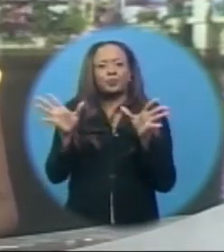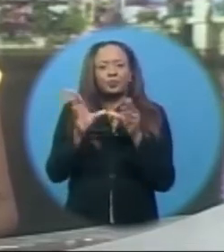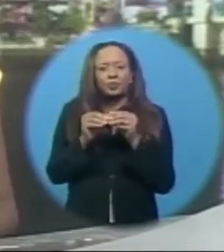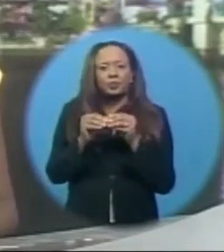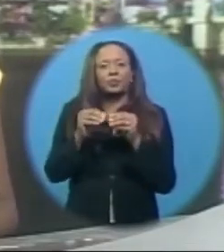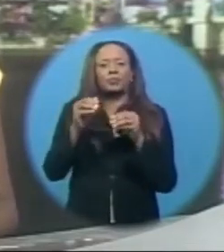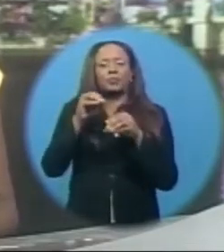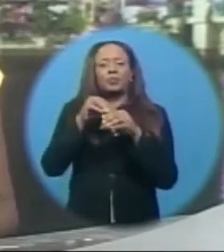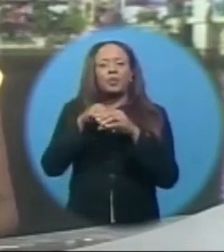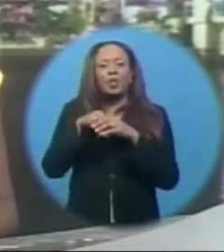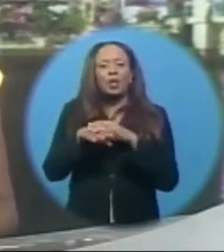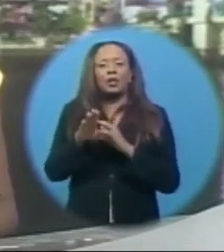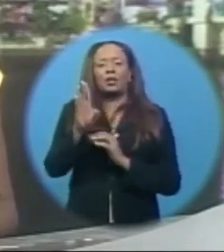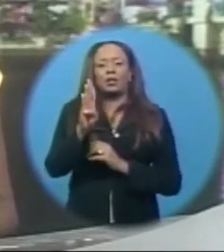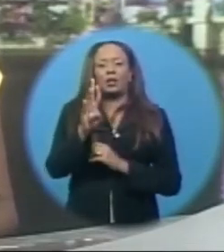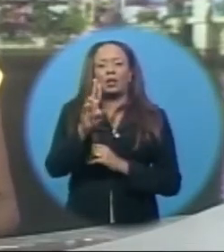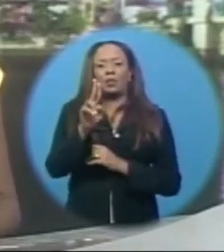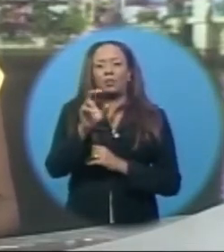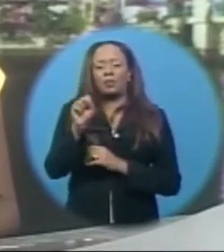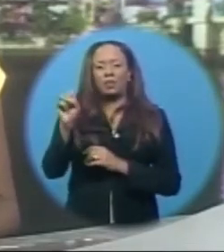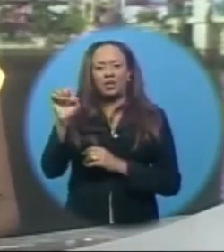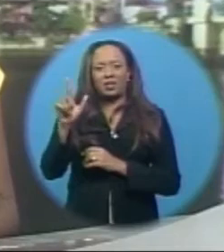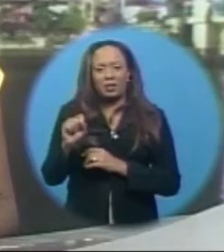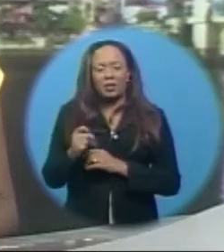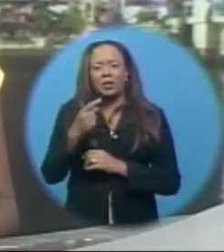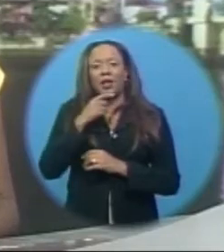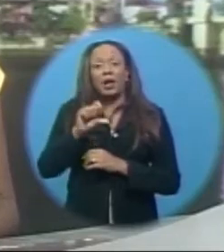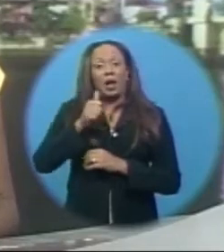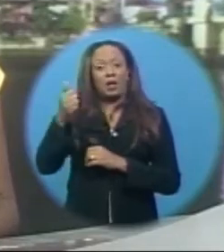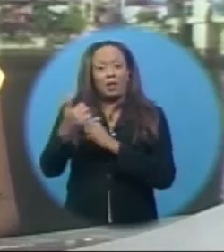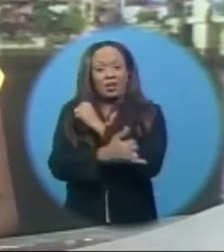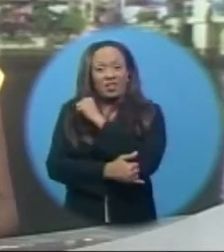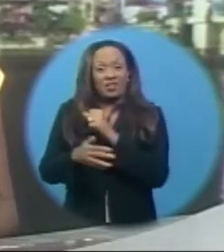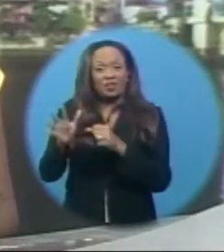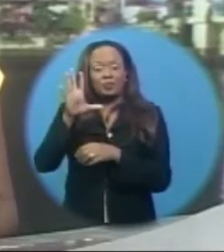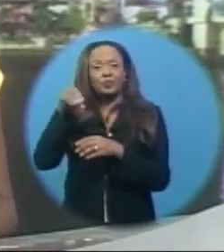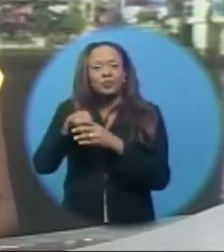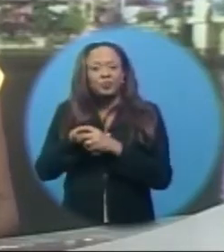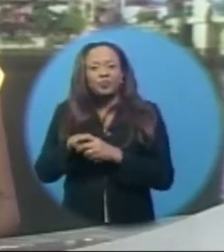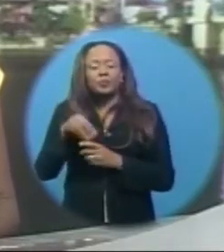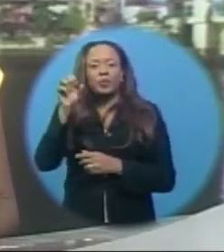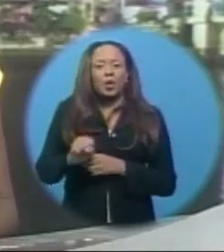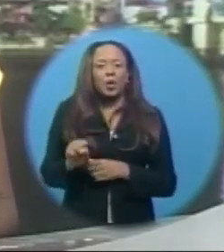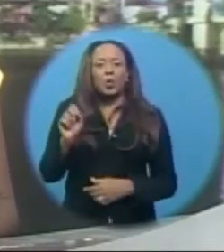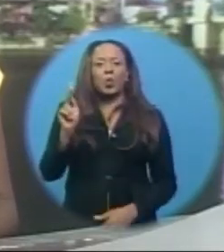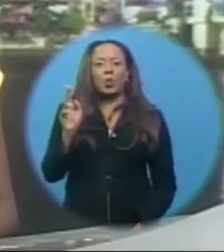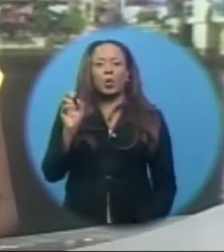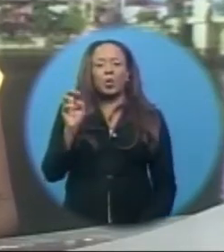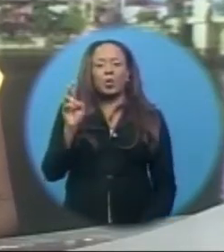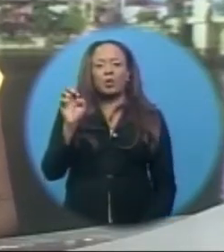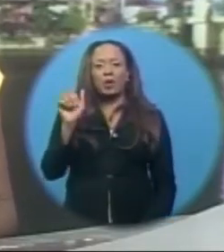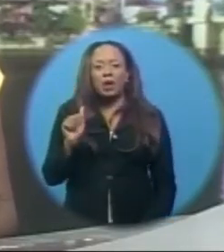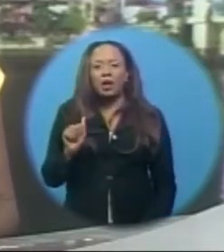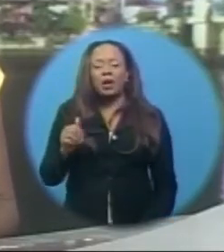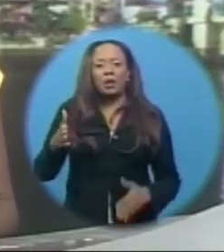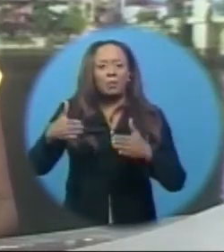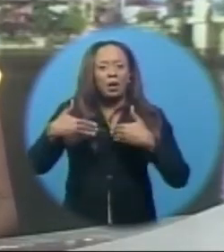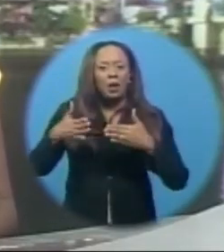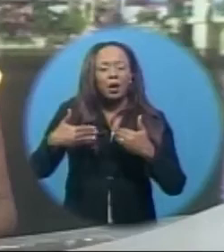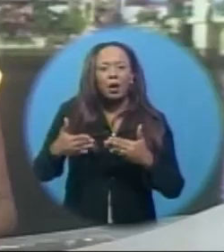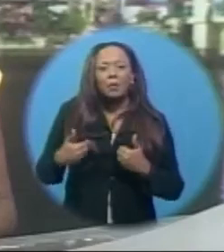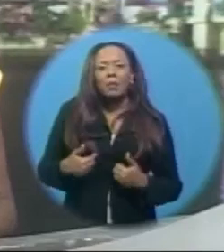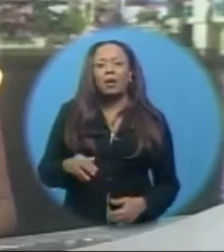Brussels also named American Samoa, Bahrain, Guam, South Korea, Macau, Marshall Islands, Mongolia,